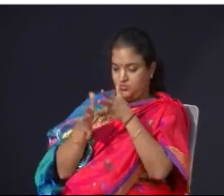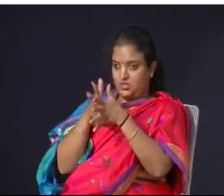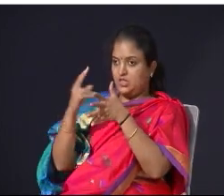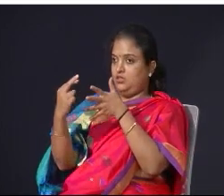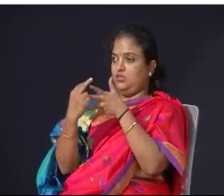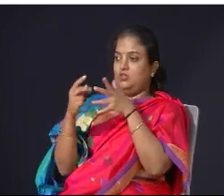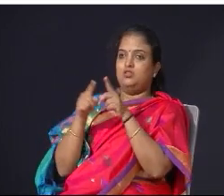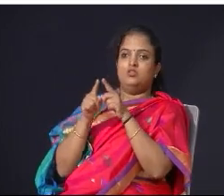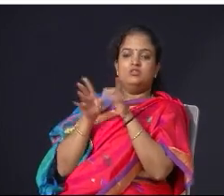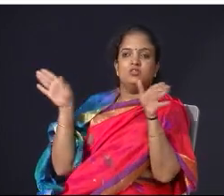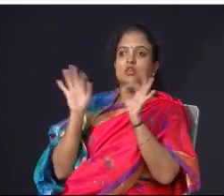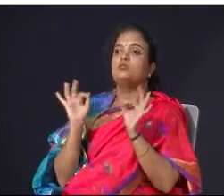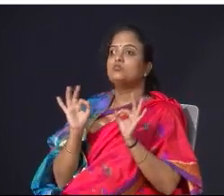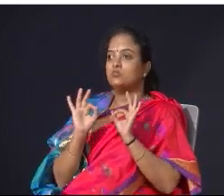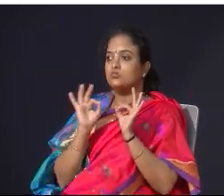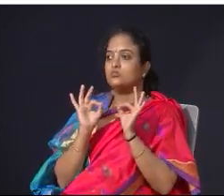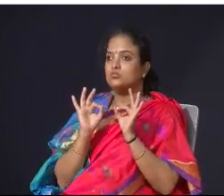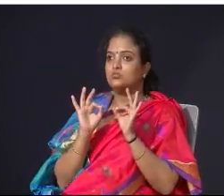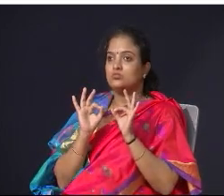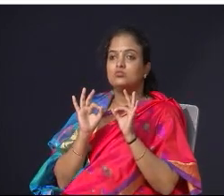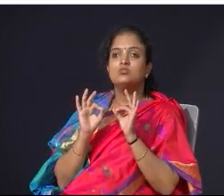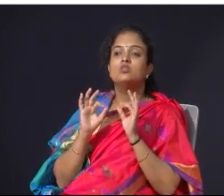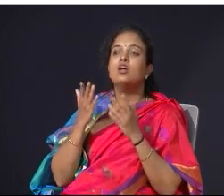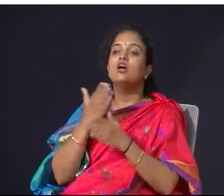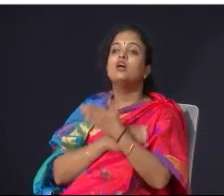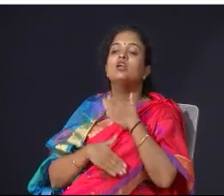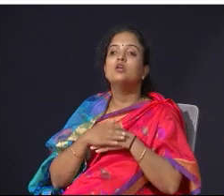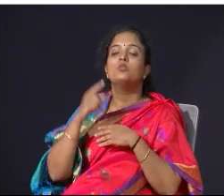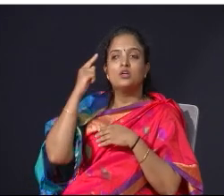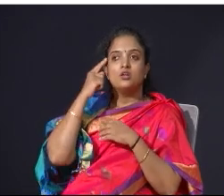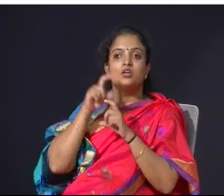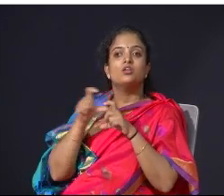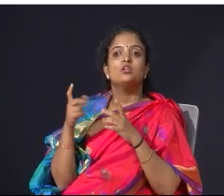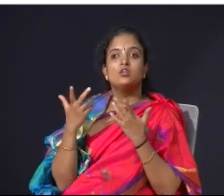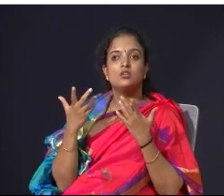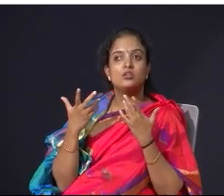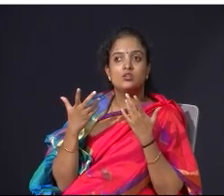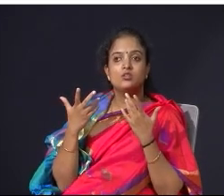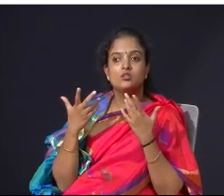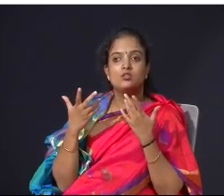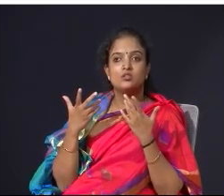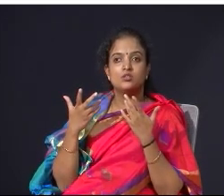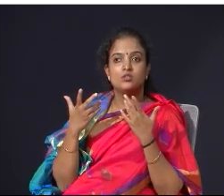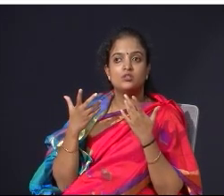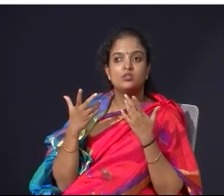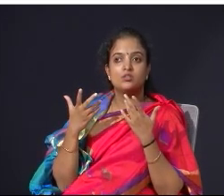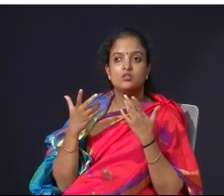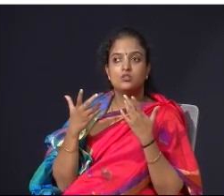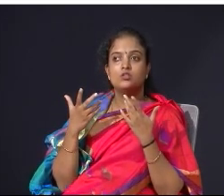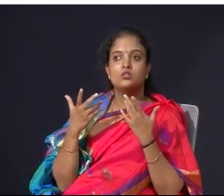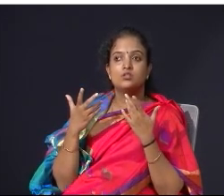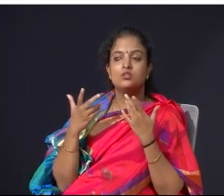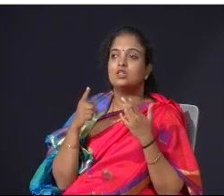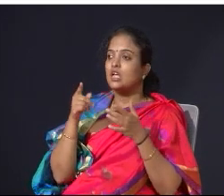not on the sides. So what is the impact of the other disability we must know? There are children on the spectrum, right? They have sensory